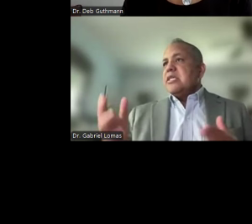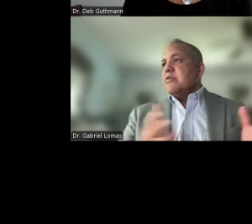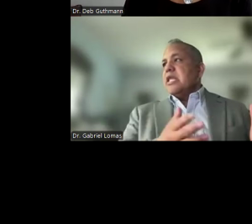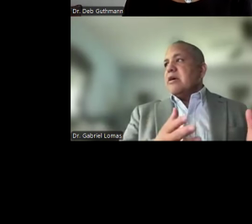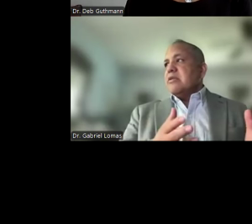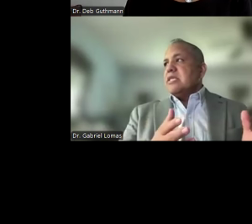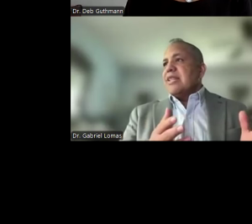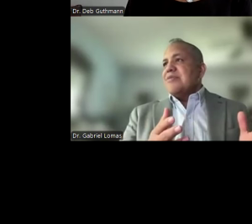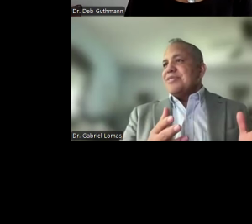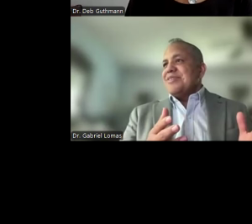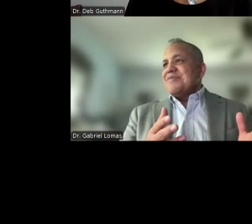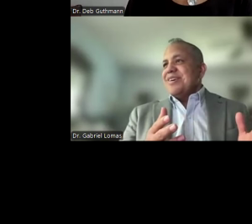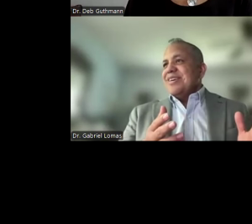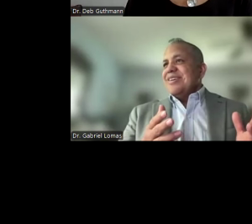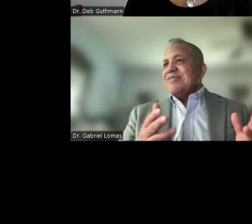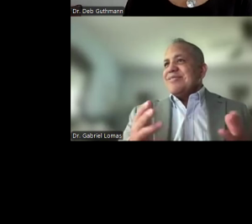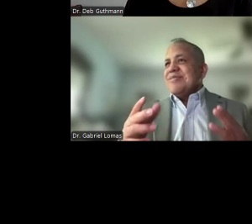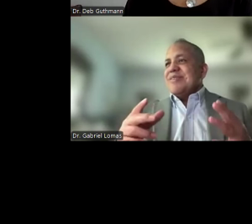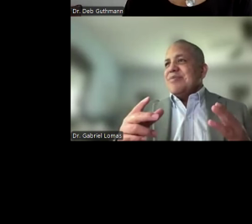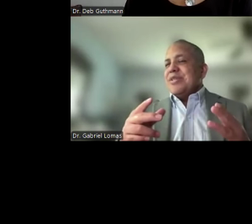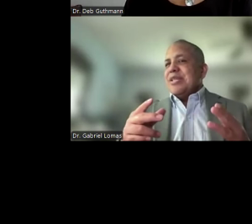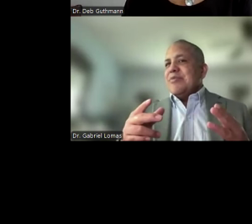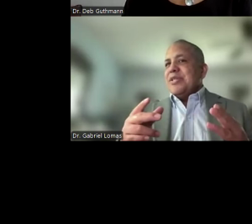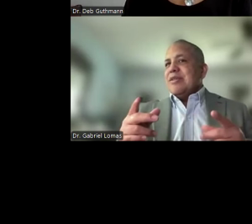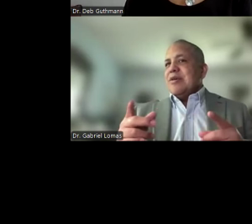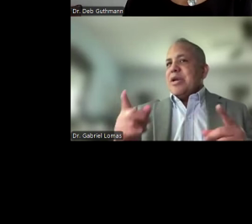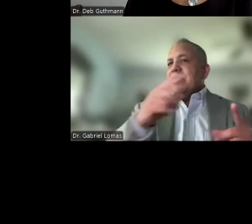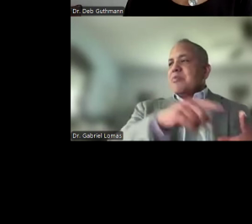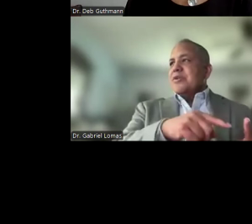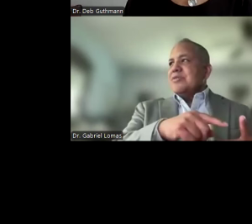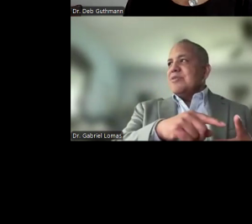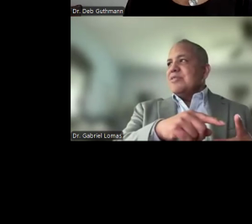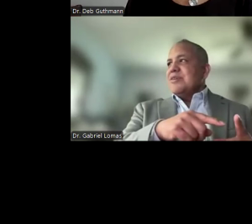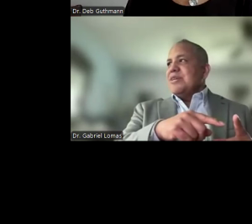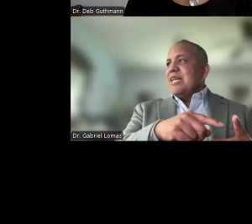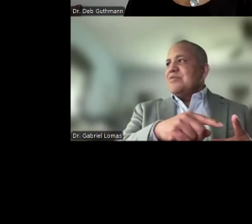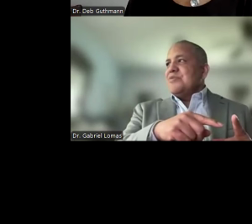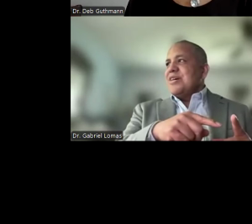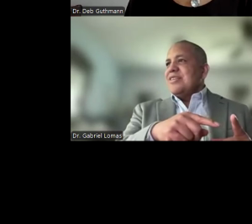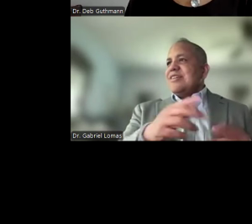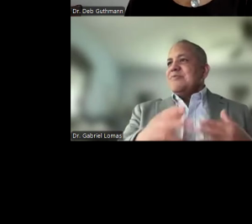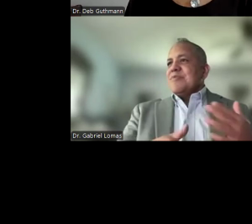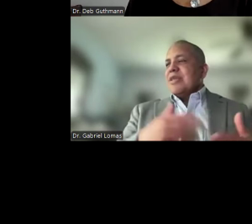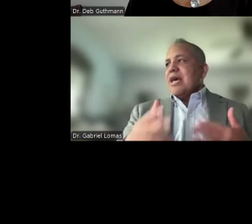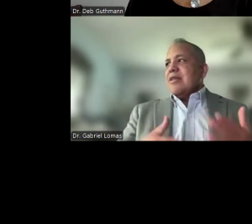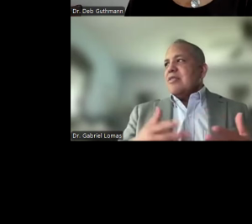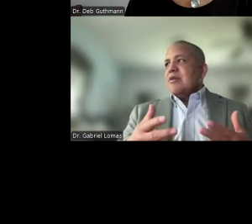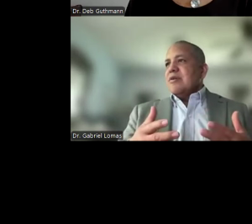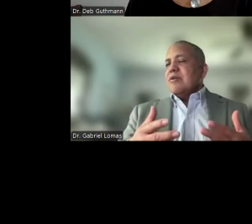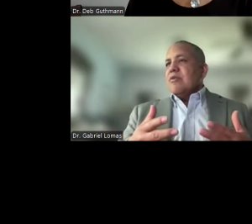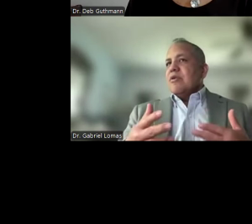may still rely on sign language, though, So, but compared to the person who lost their hearing at age 1,